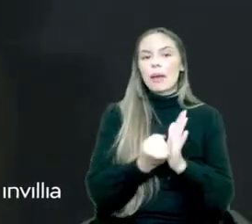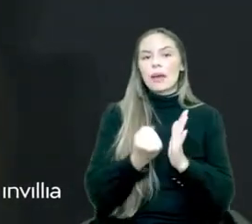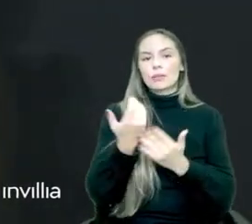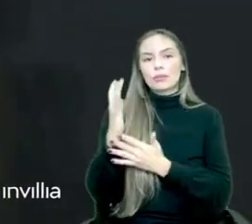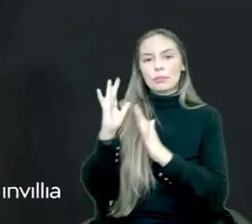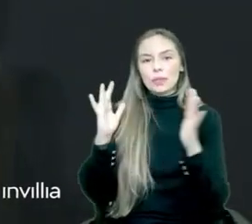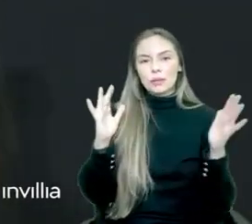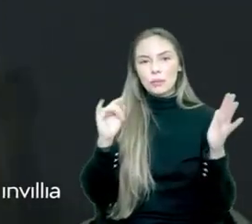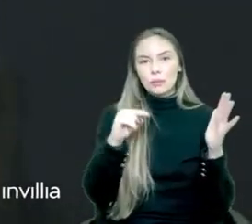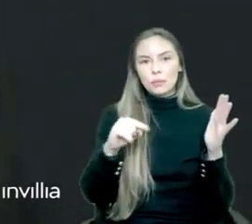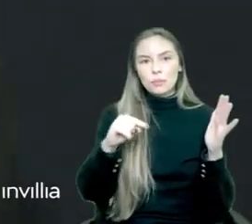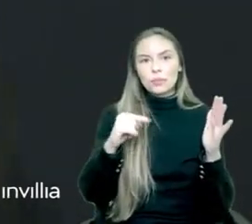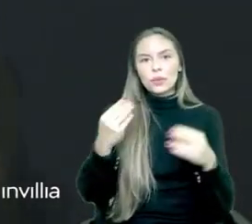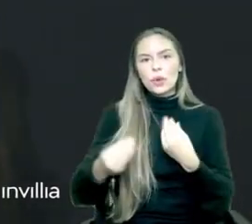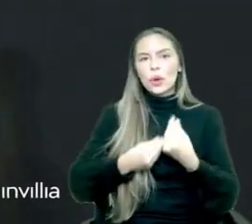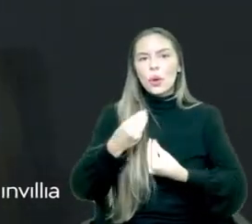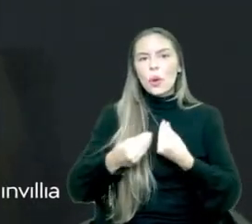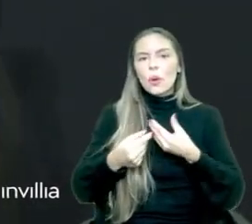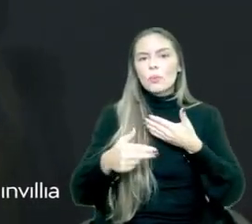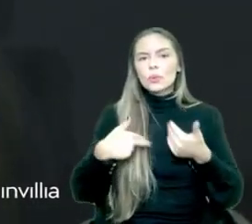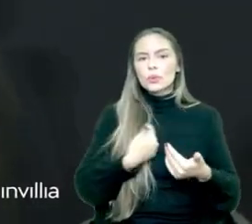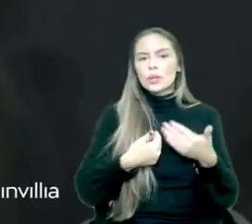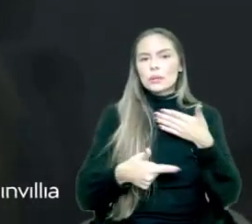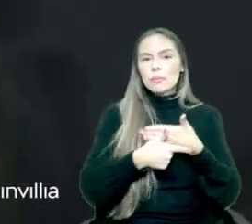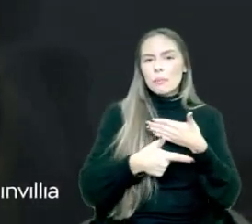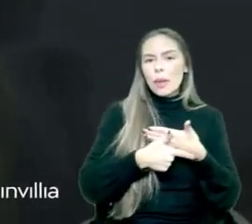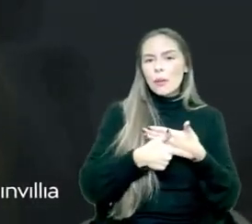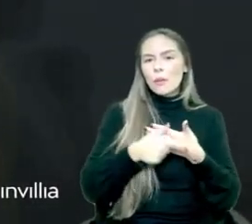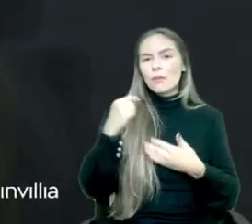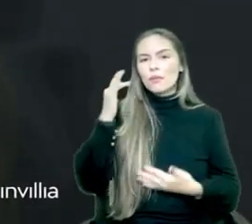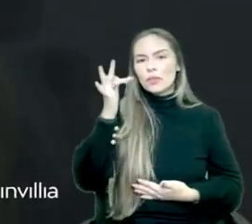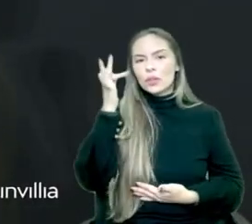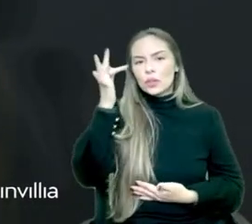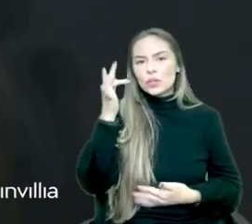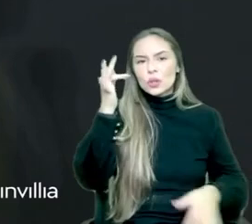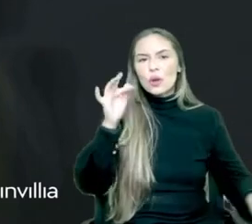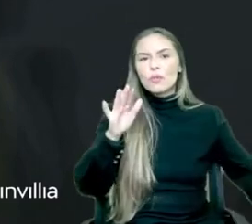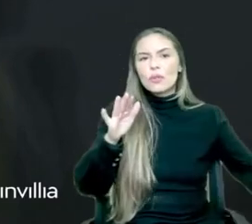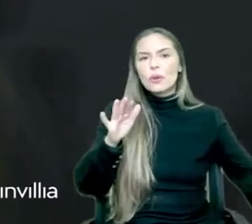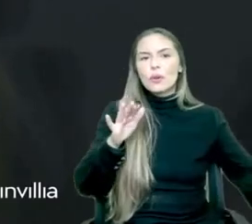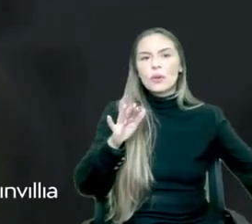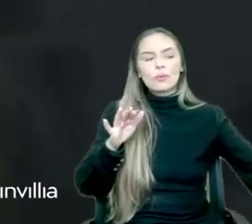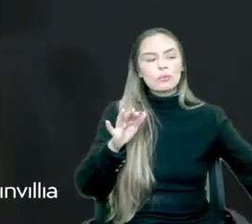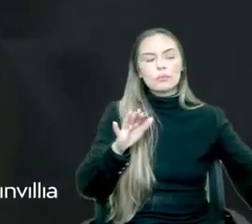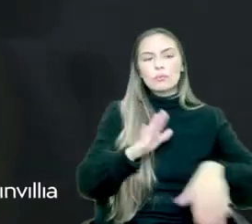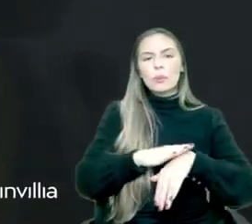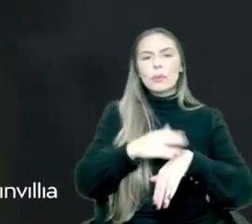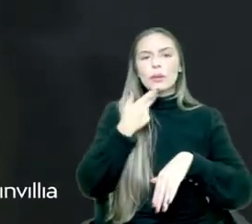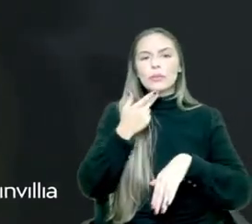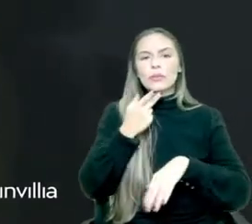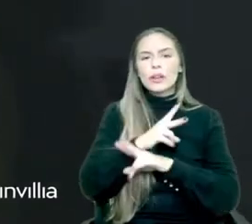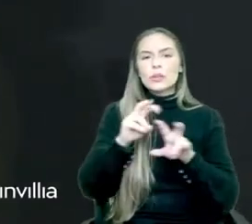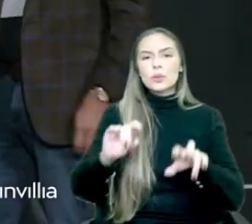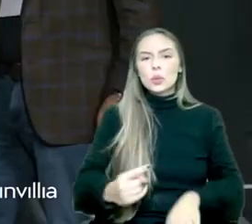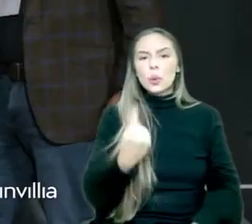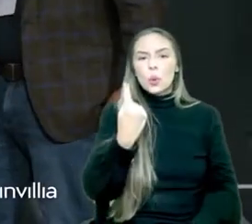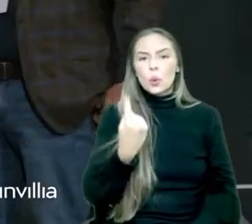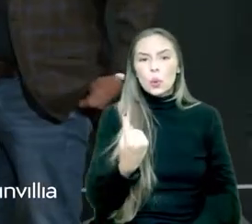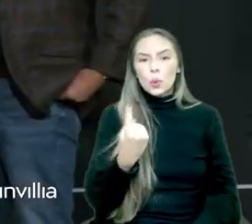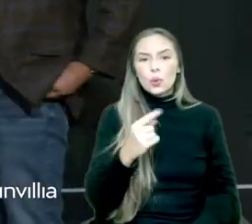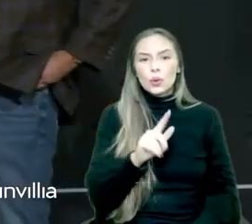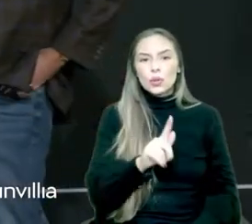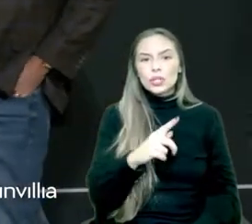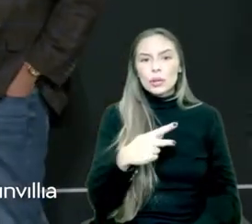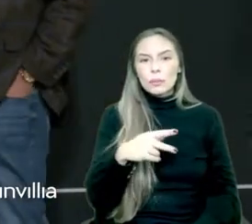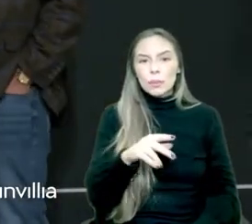a role in your philosophy when you're thinking about fitting a model on a single GPU, reducing its footprint? Well,